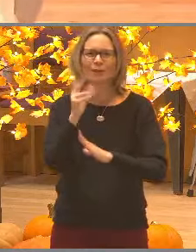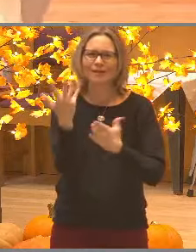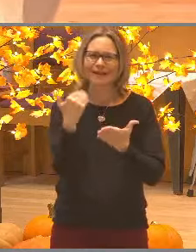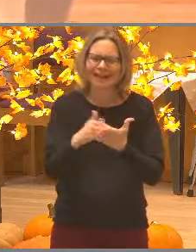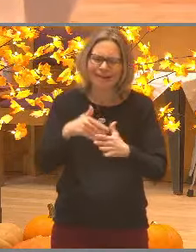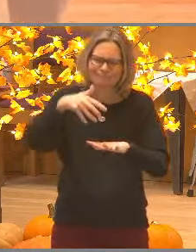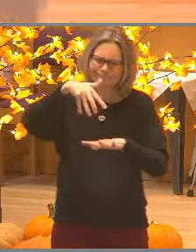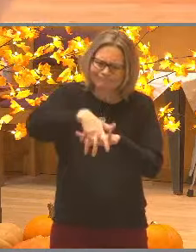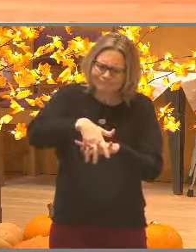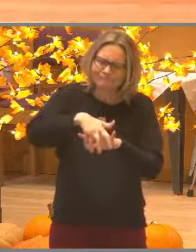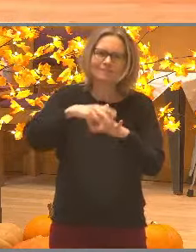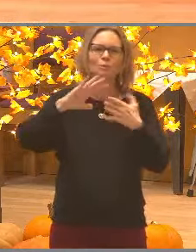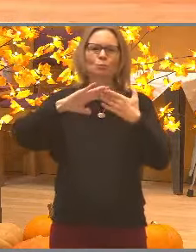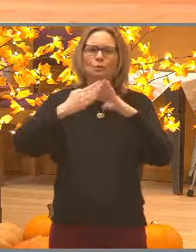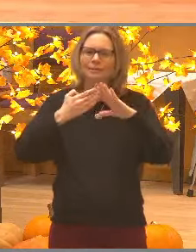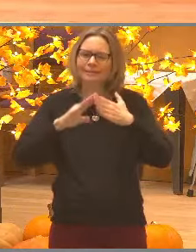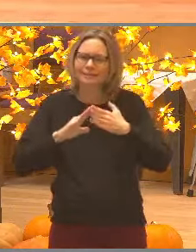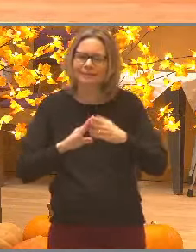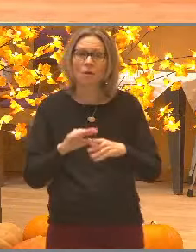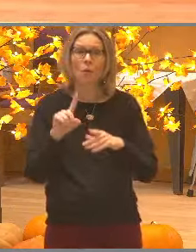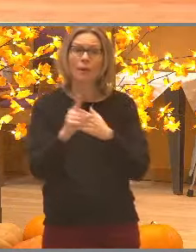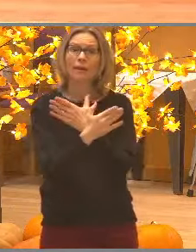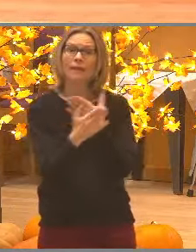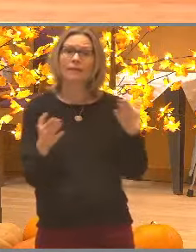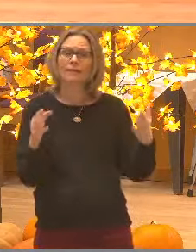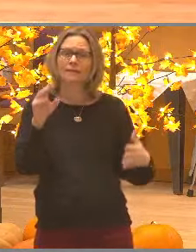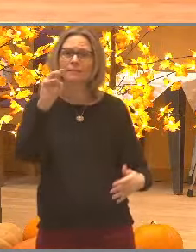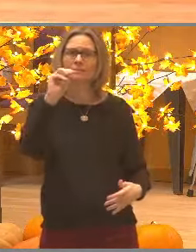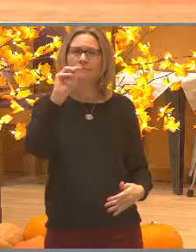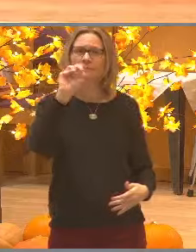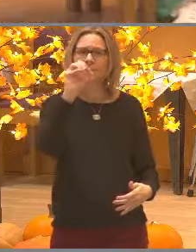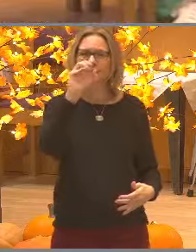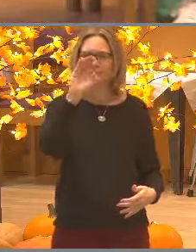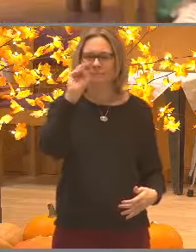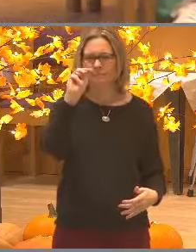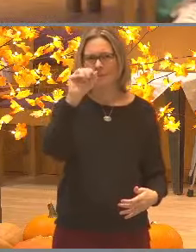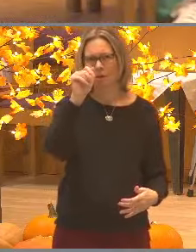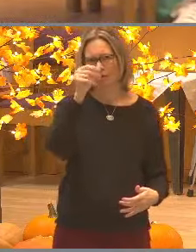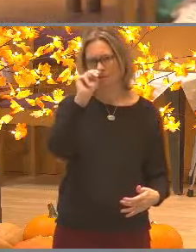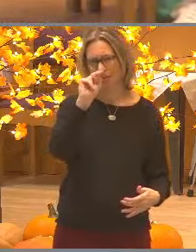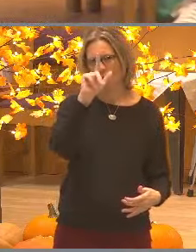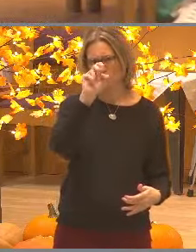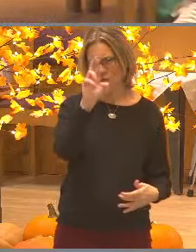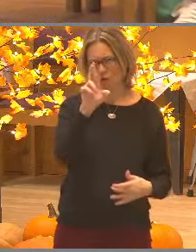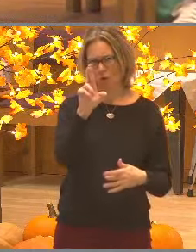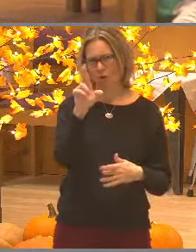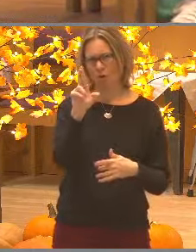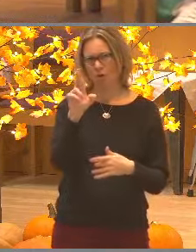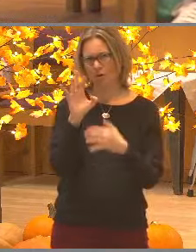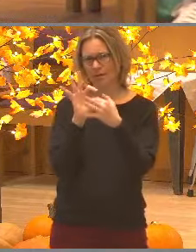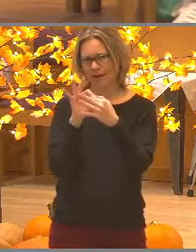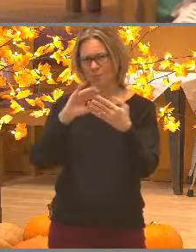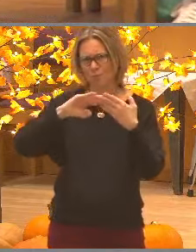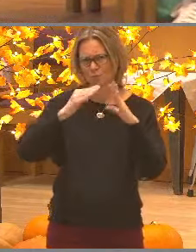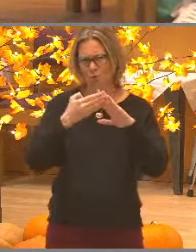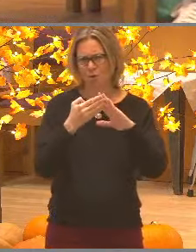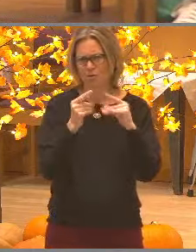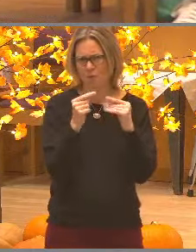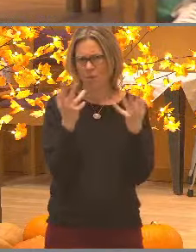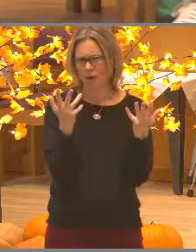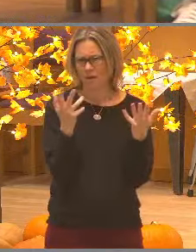in the community. One of the things that Martin Luther did in order to connect with the community was what? Do you remember with the